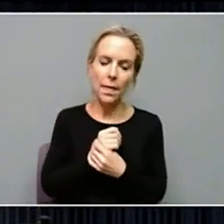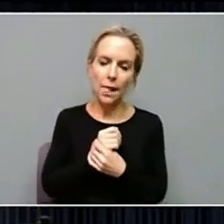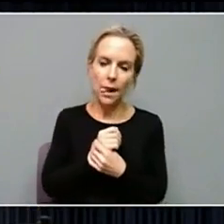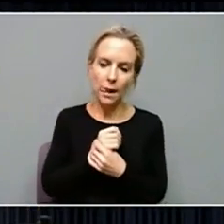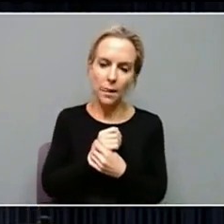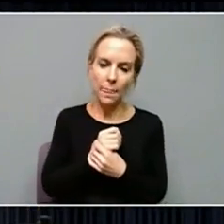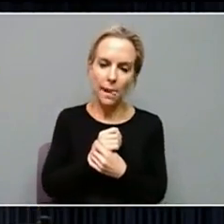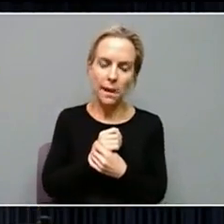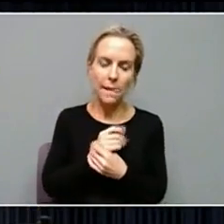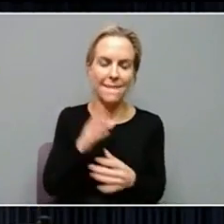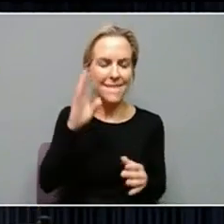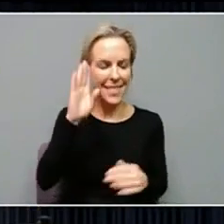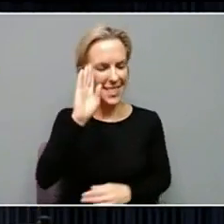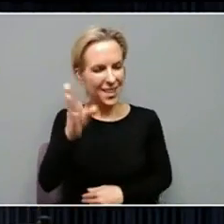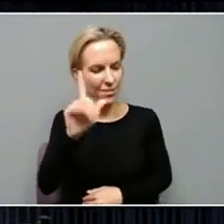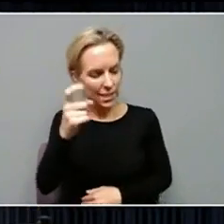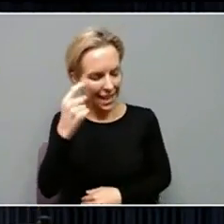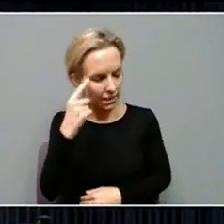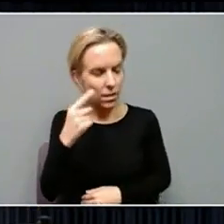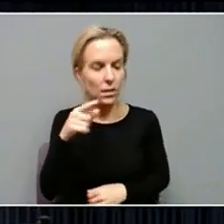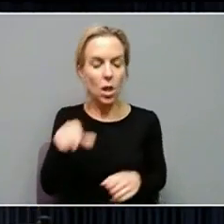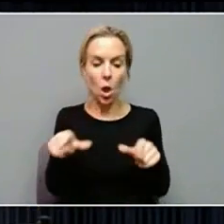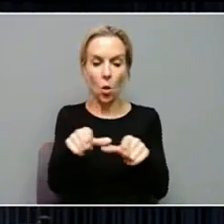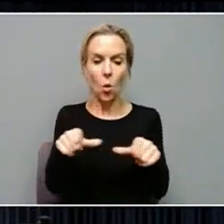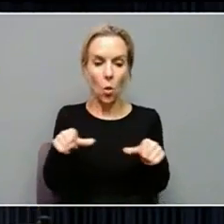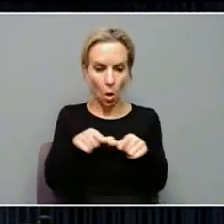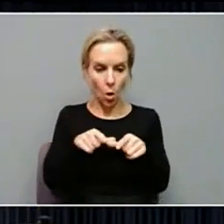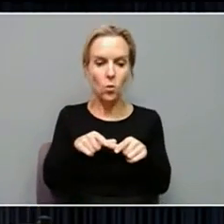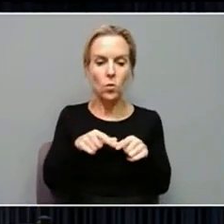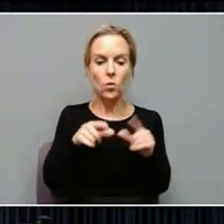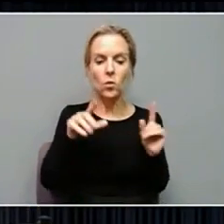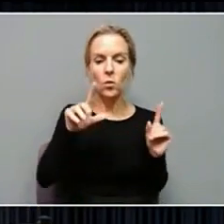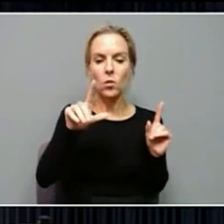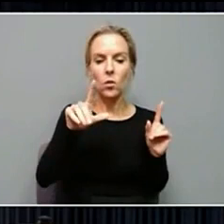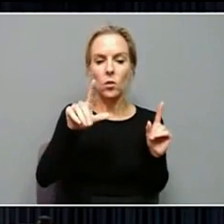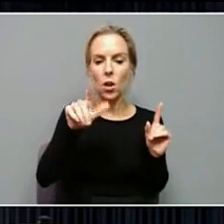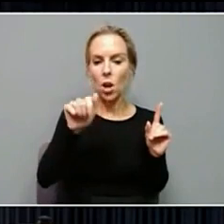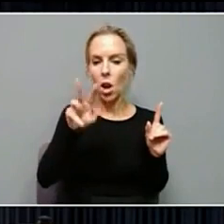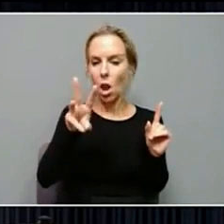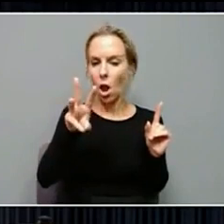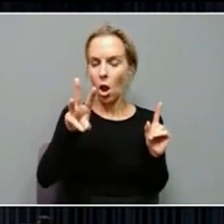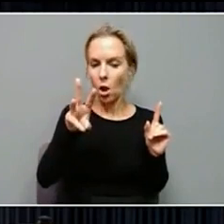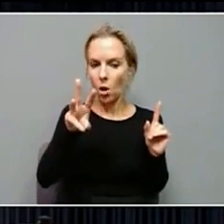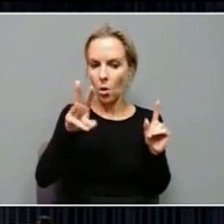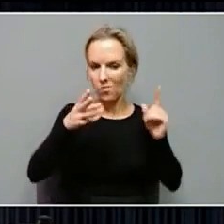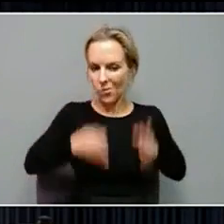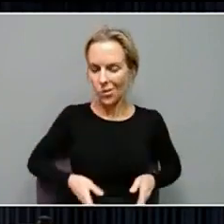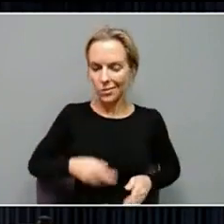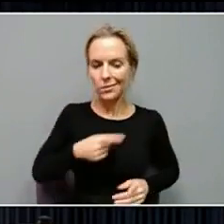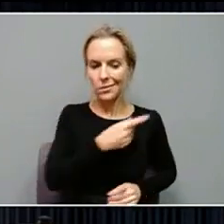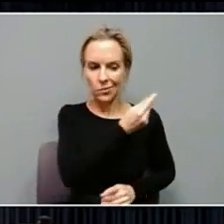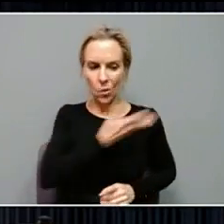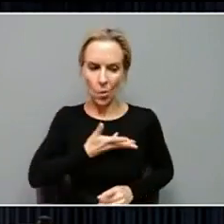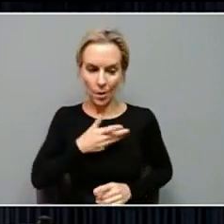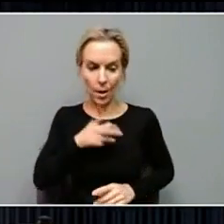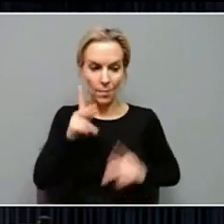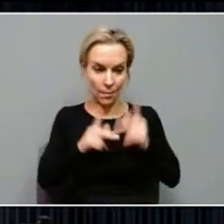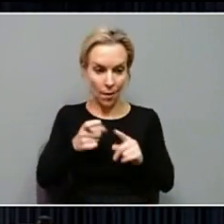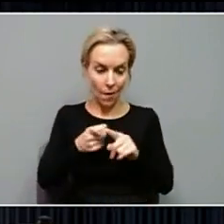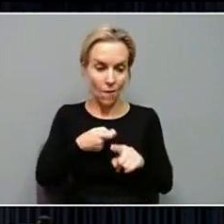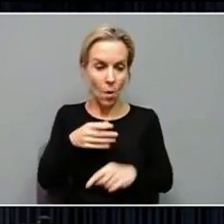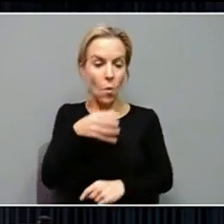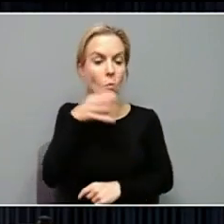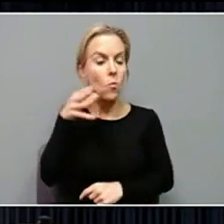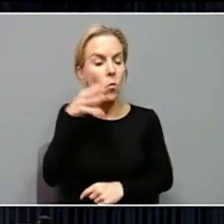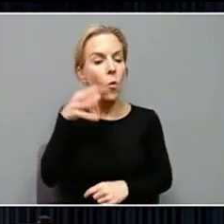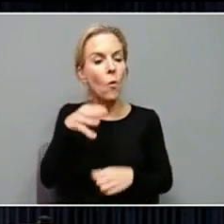Hi, Governor. So a local lawmaker told me this morning that people who are from rural areas like